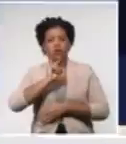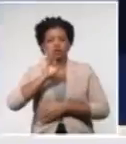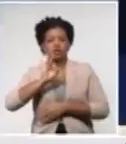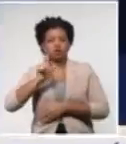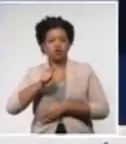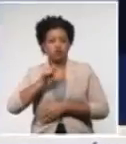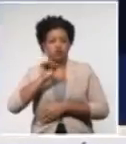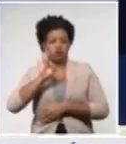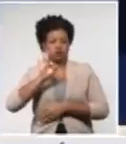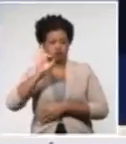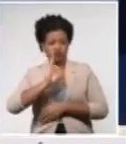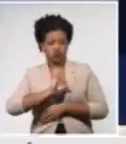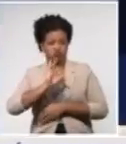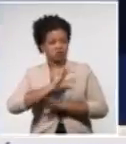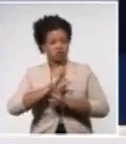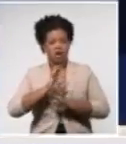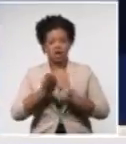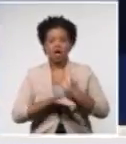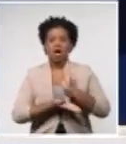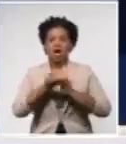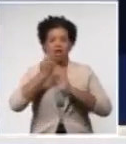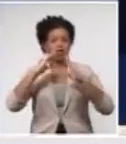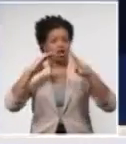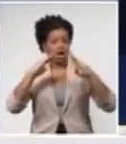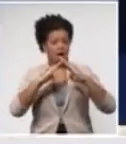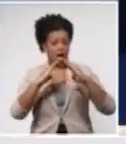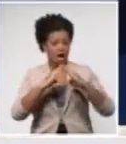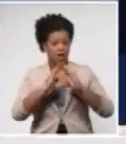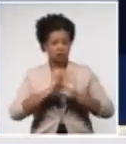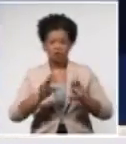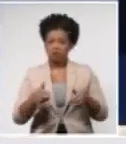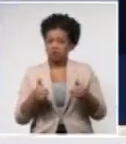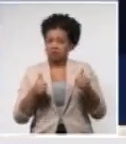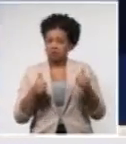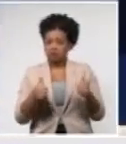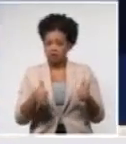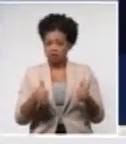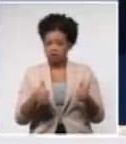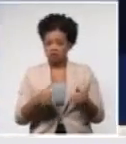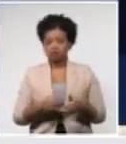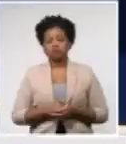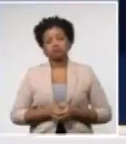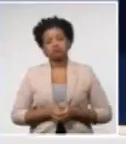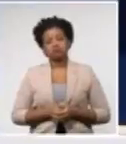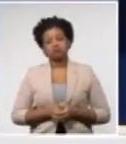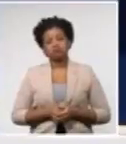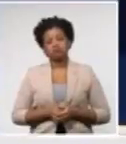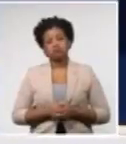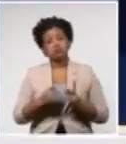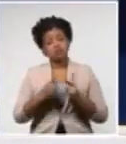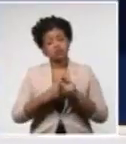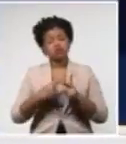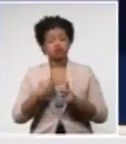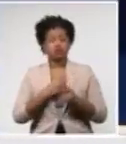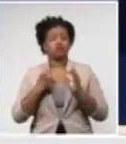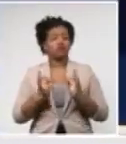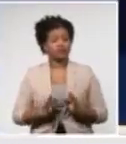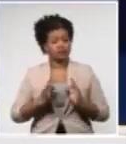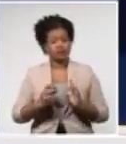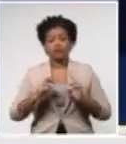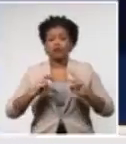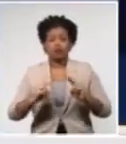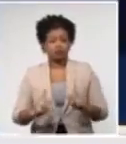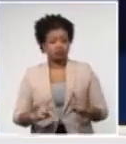231 of them have been discharged, 92.8% have already been discharged as of today, and as I always say,